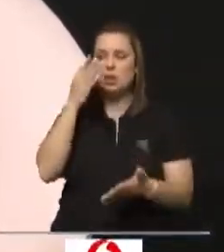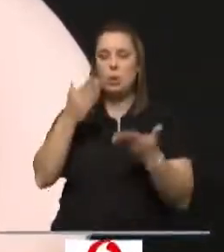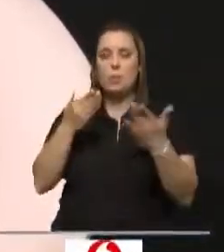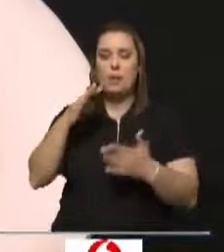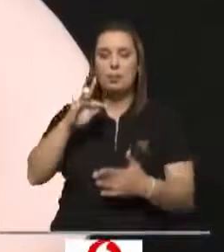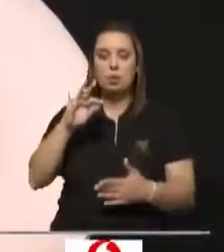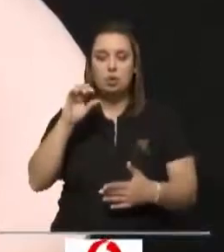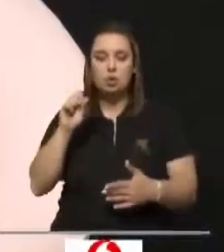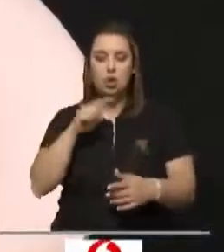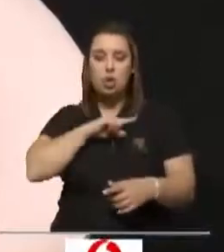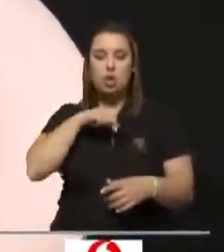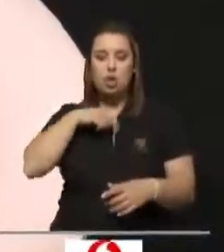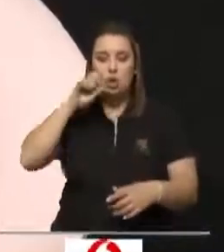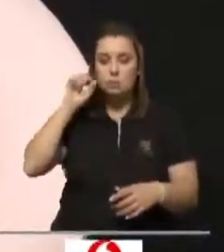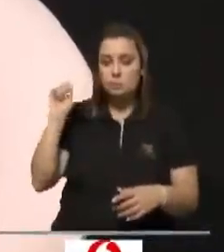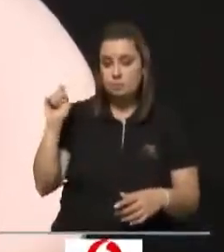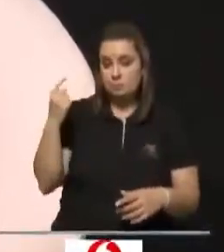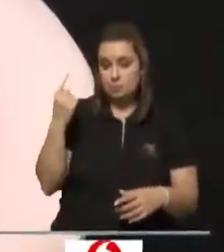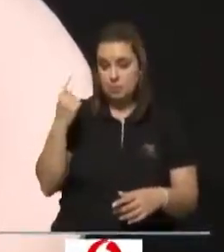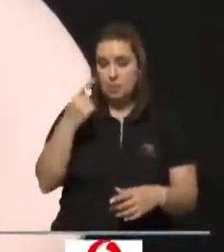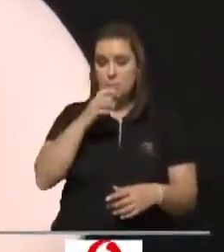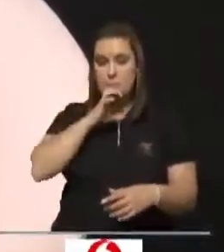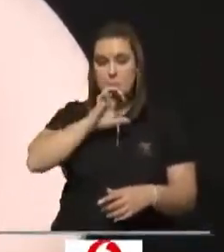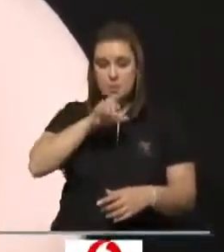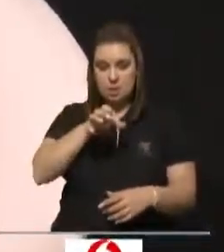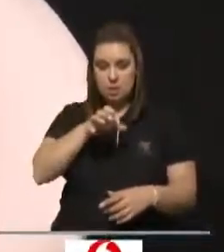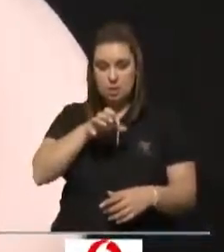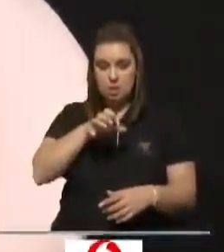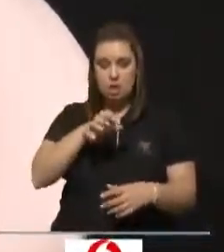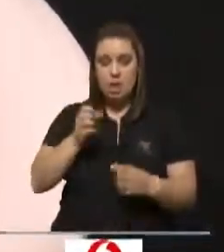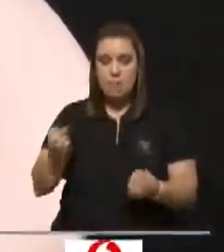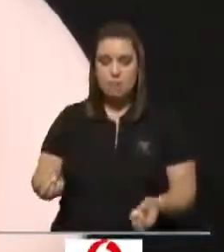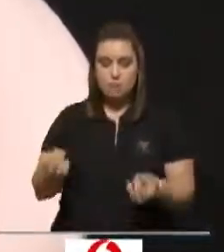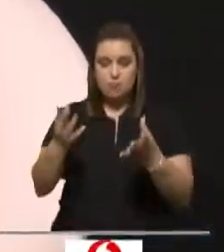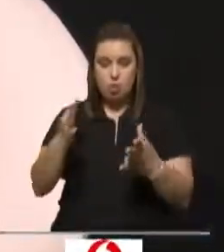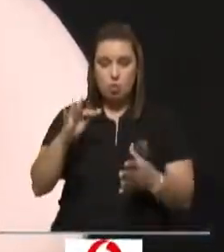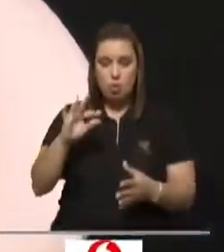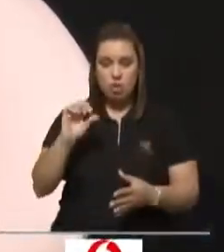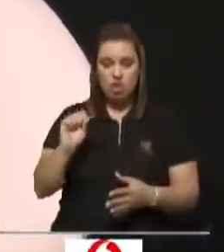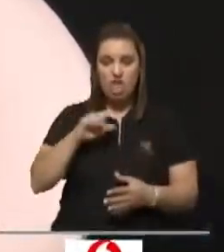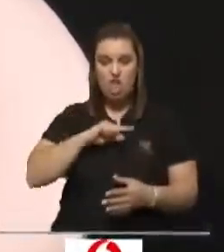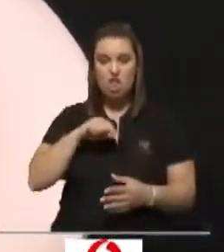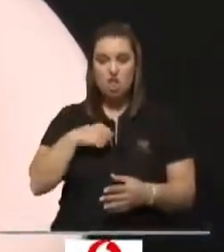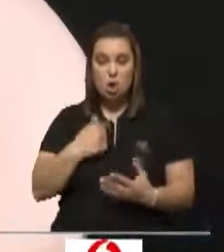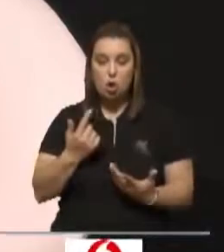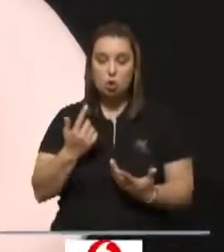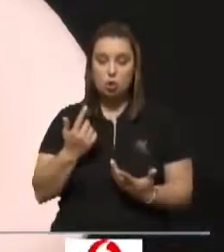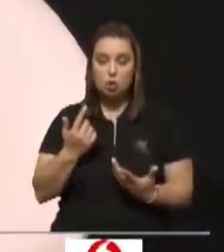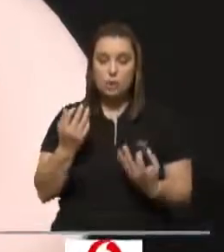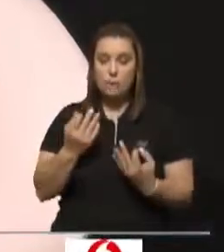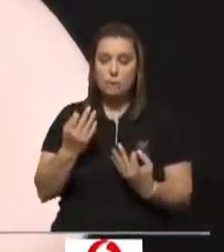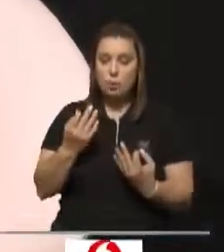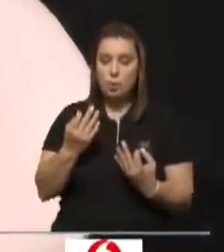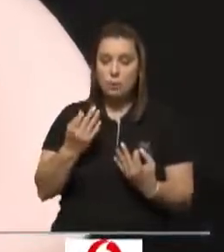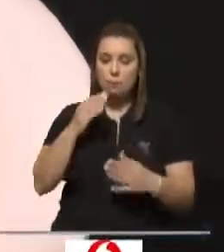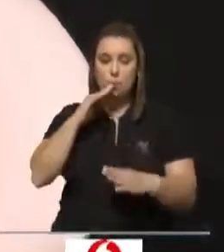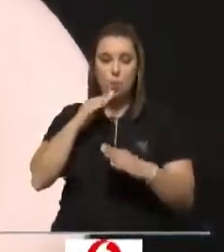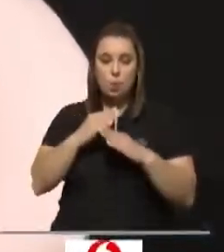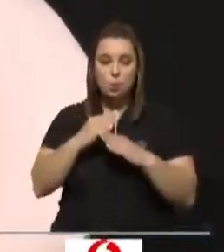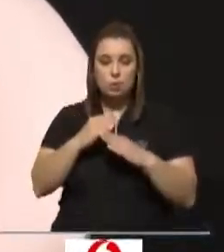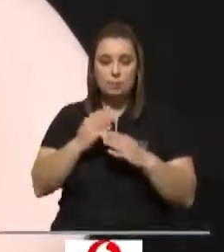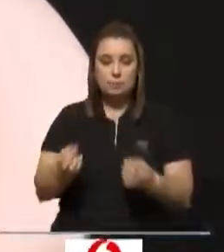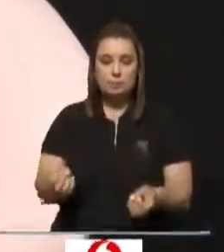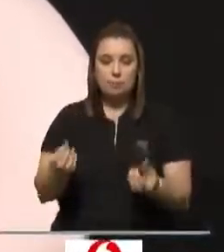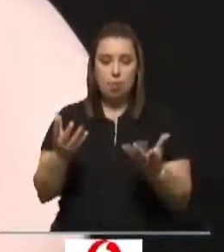lost, and if we compare with 4G, we were one of the first countries launching 4G, and we were probably the